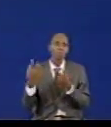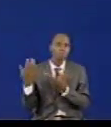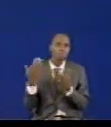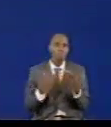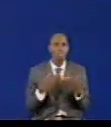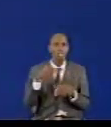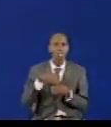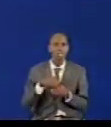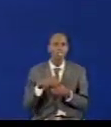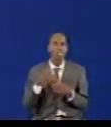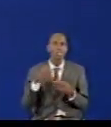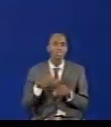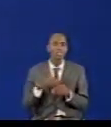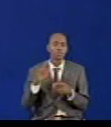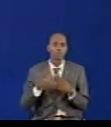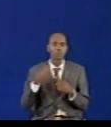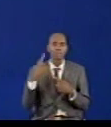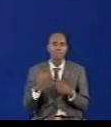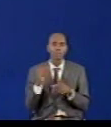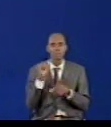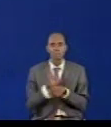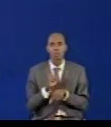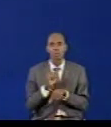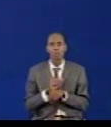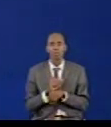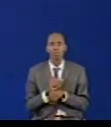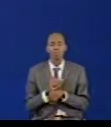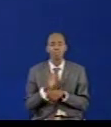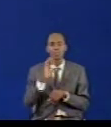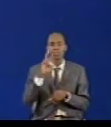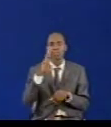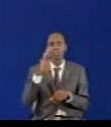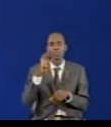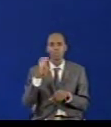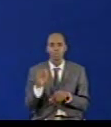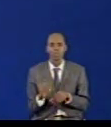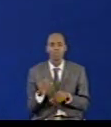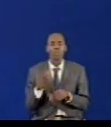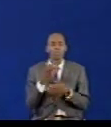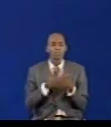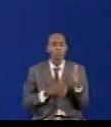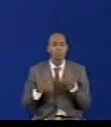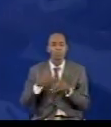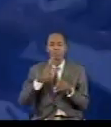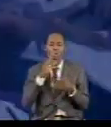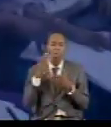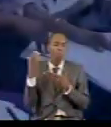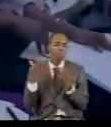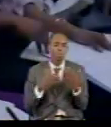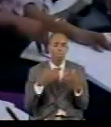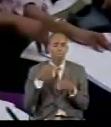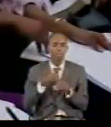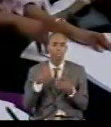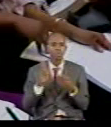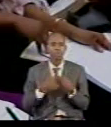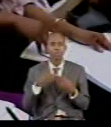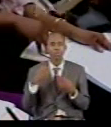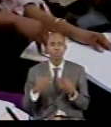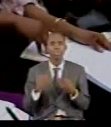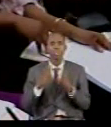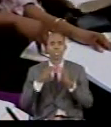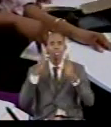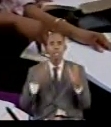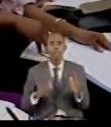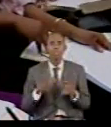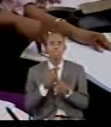into the workforce. Some people were brought into the house fellowship system. Some people were